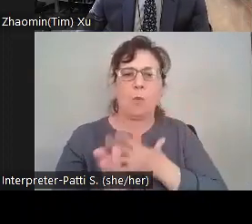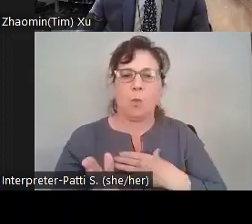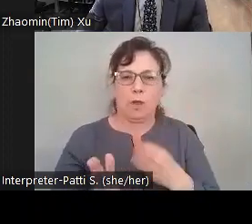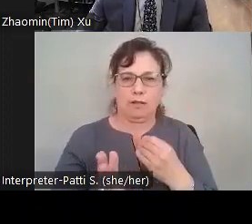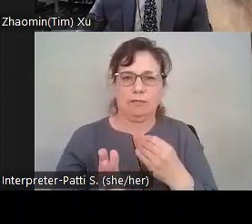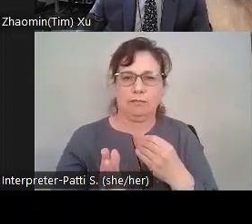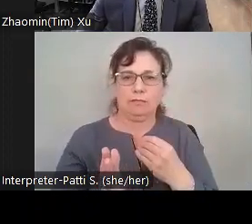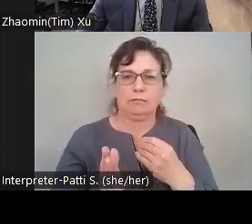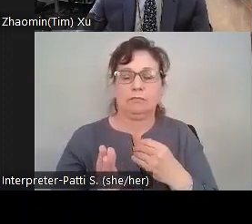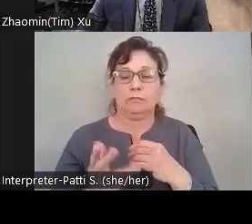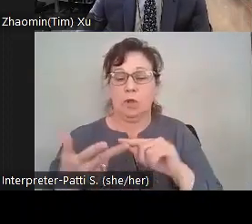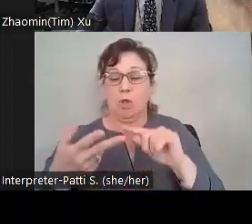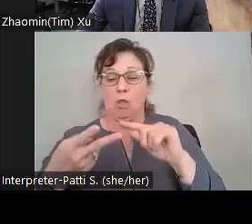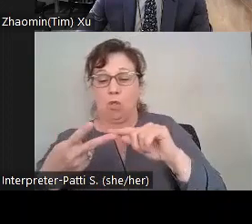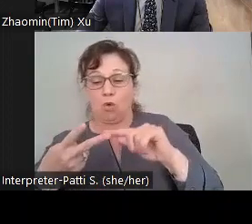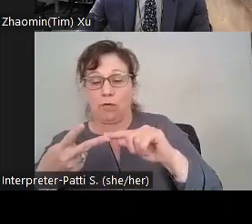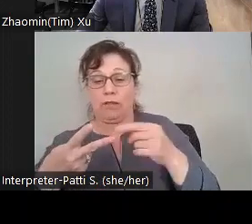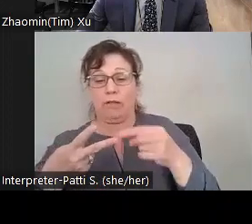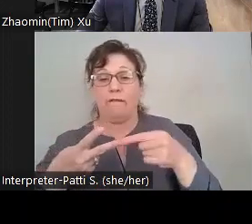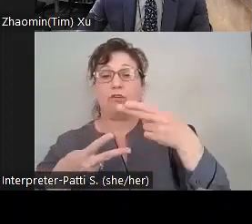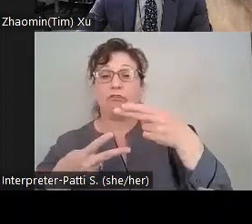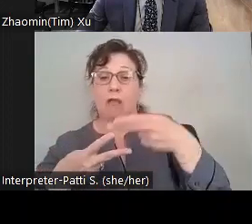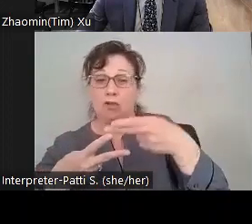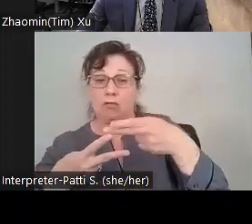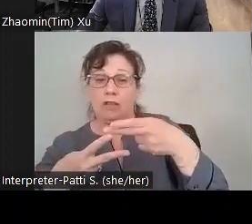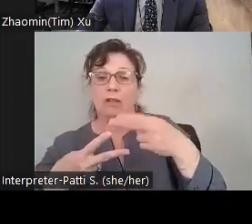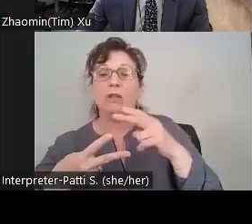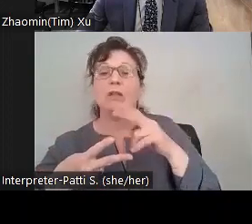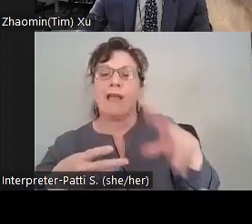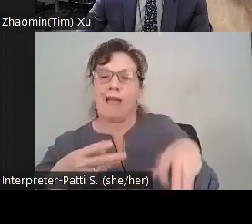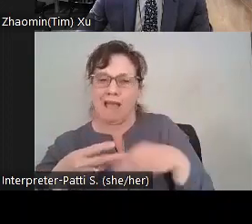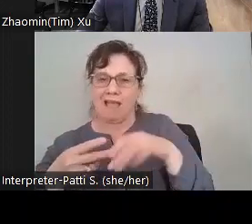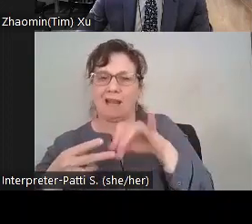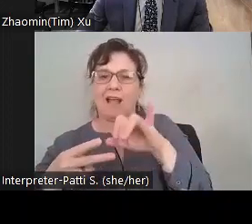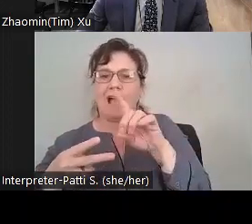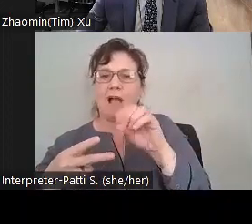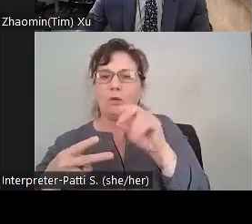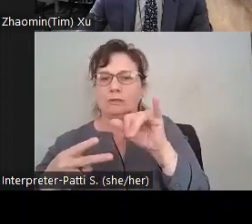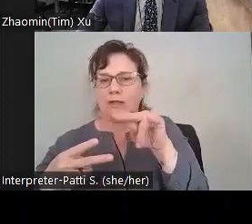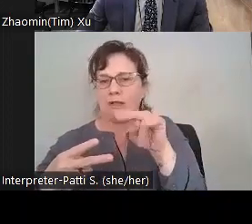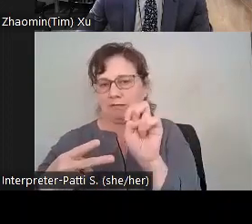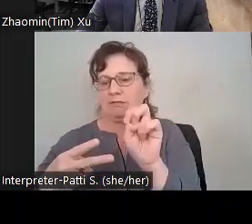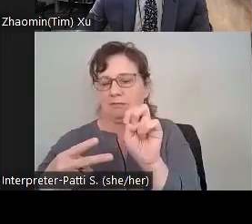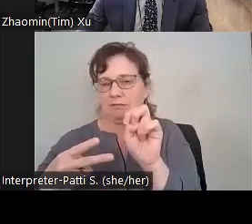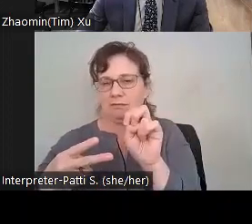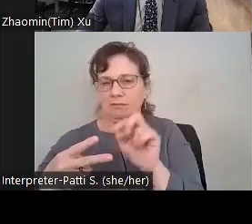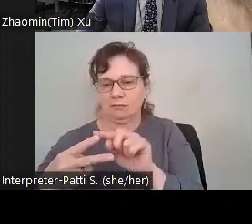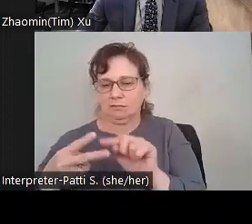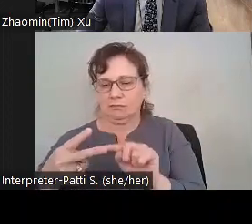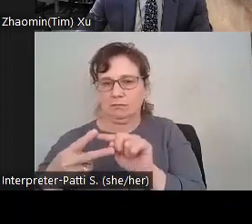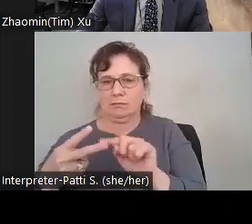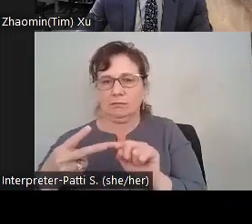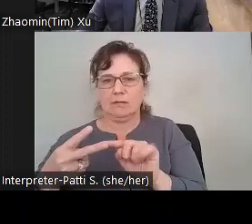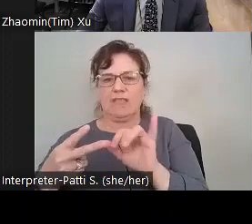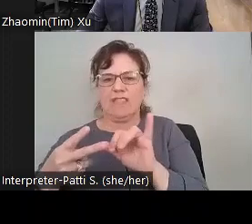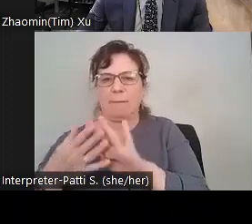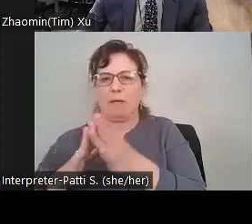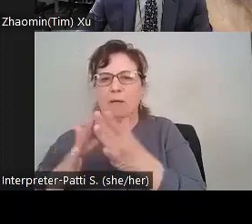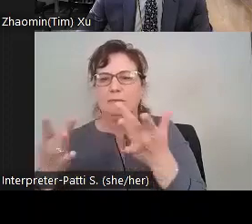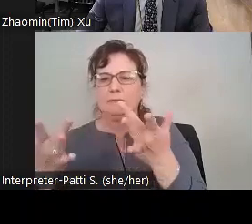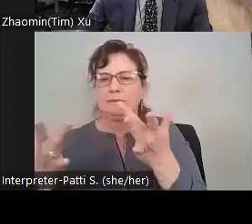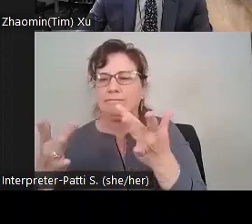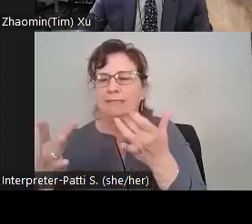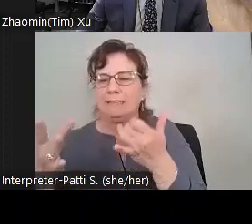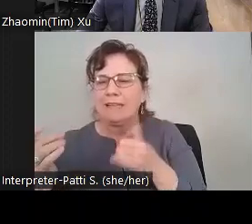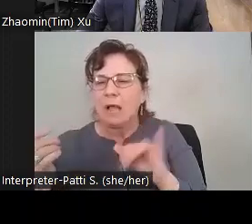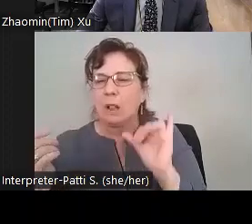differentiate low-grade from high-grade dysplasia using an iodine-based solution, where you can see here, this pale yellow right here is